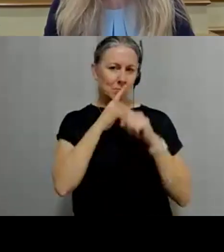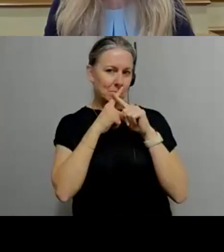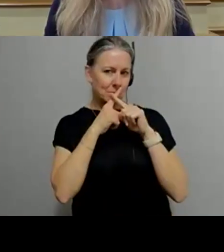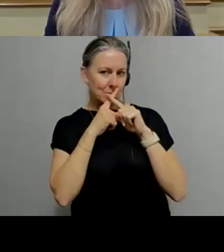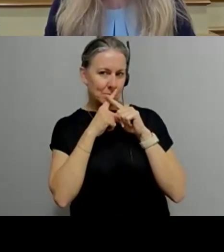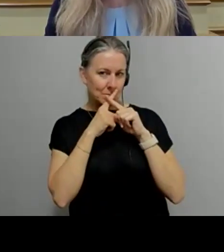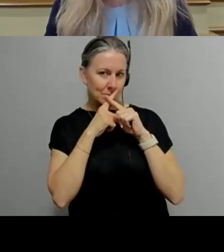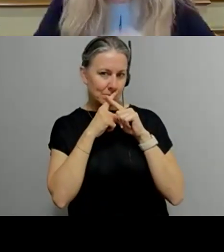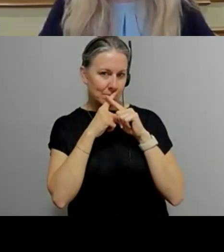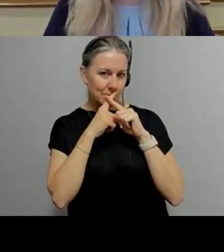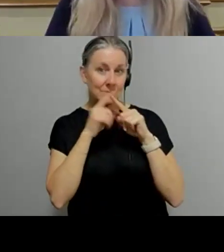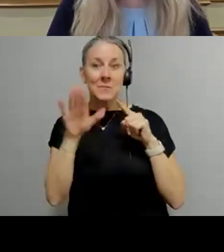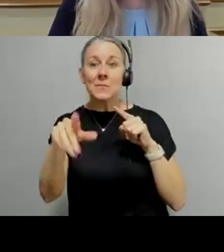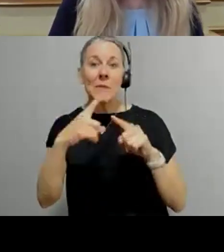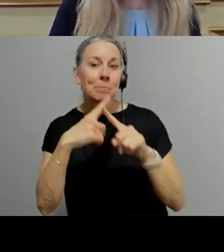You're muted. Muted.